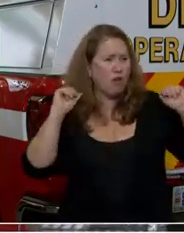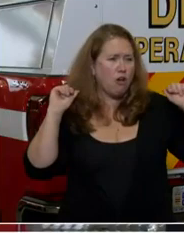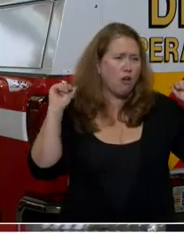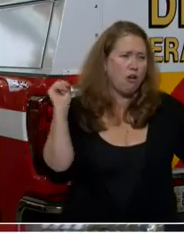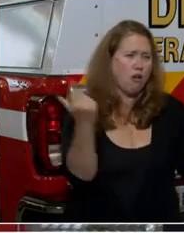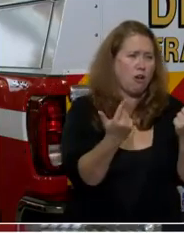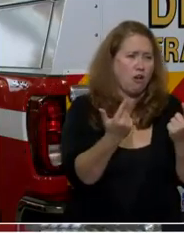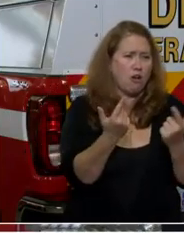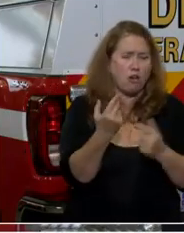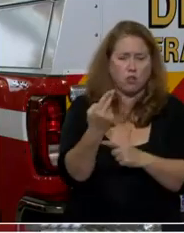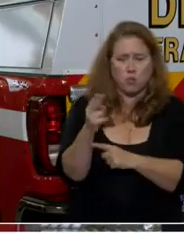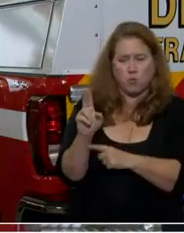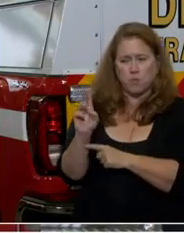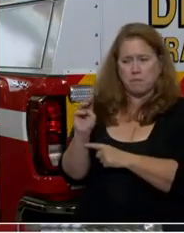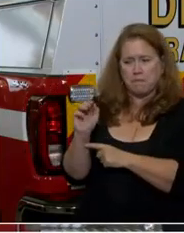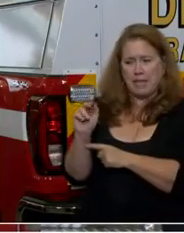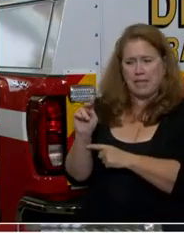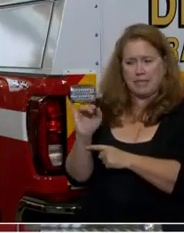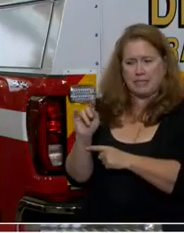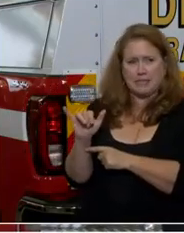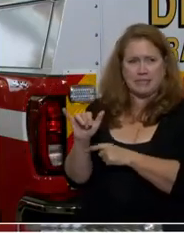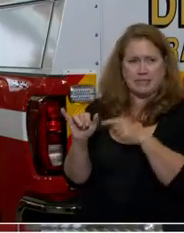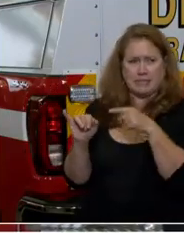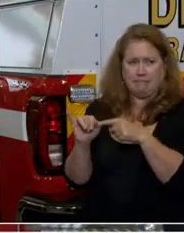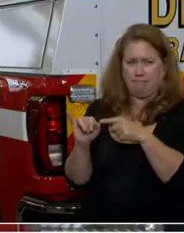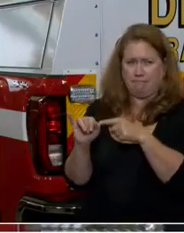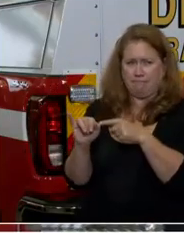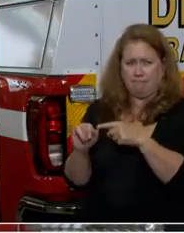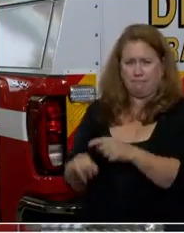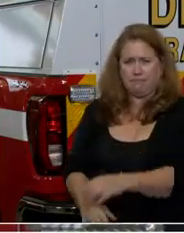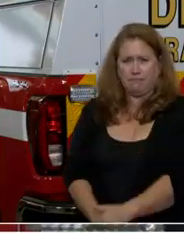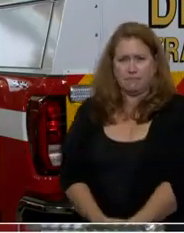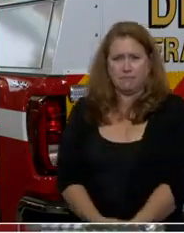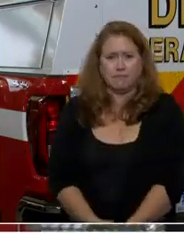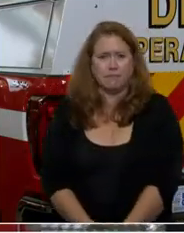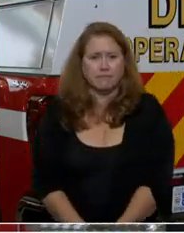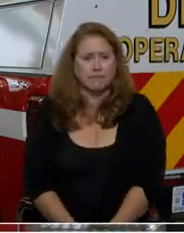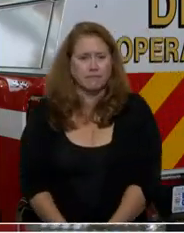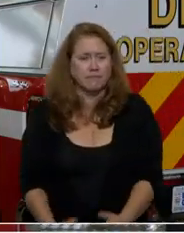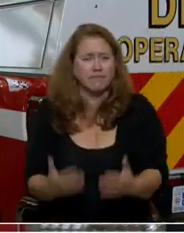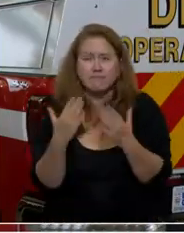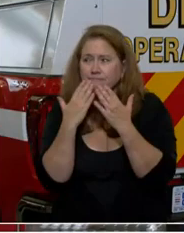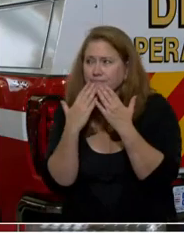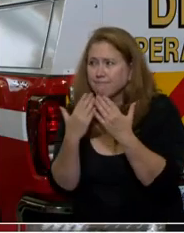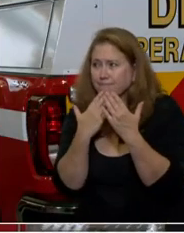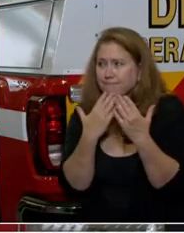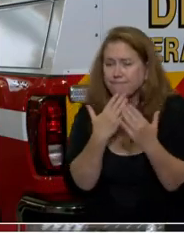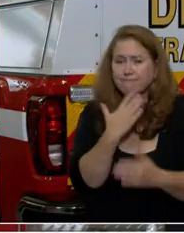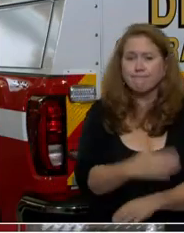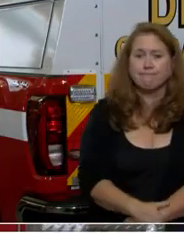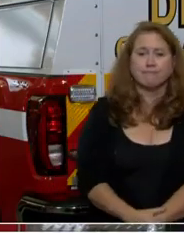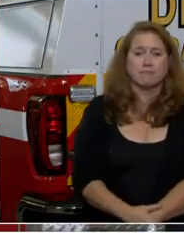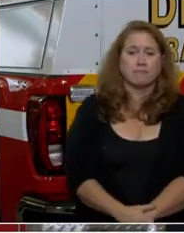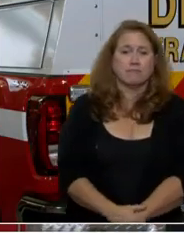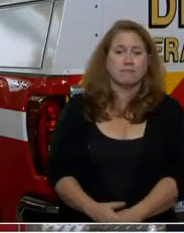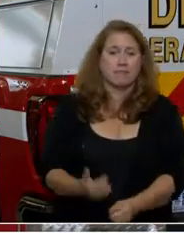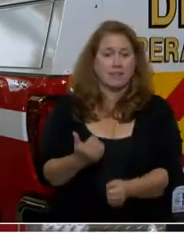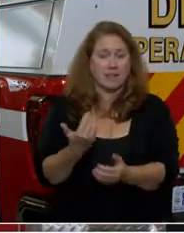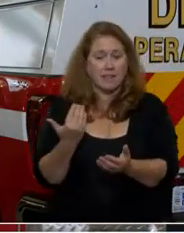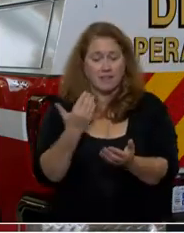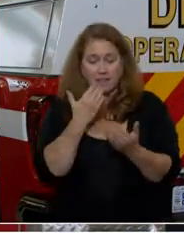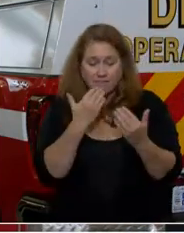Thank you so much, President Lyles. I want to thank you all again so much for being here today to honor our